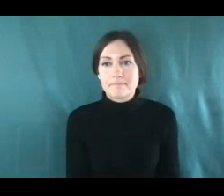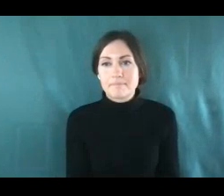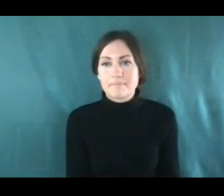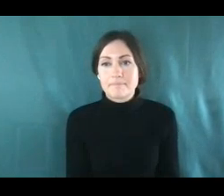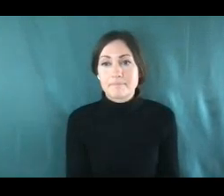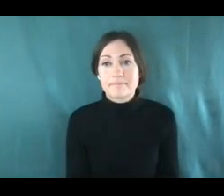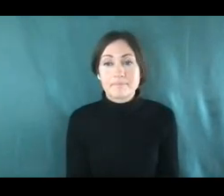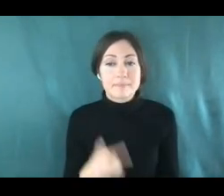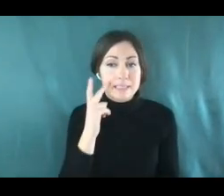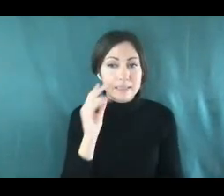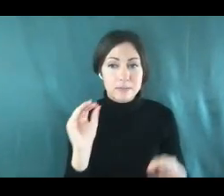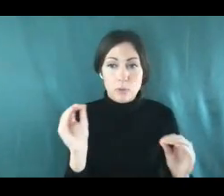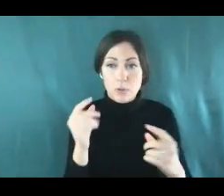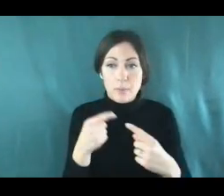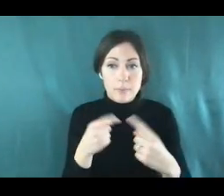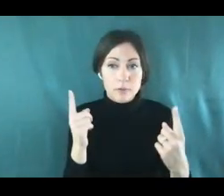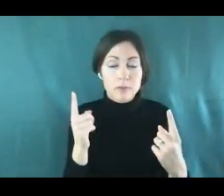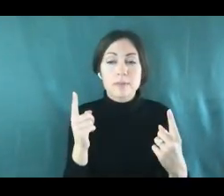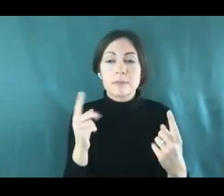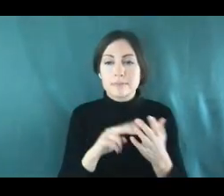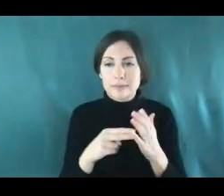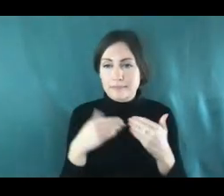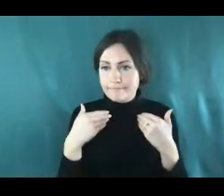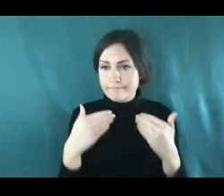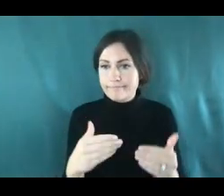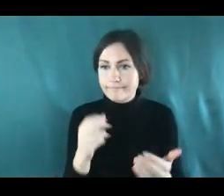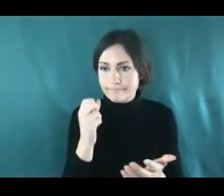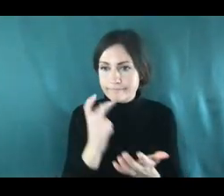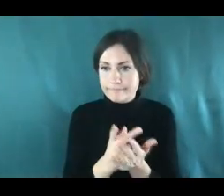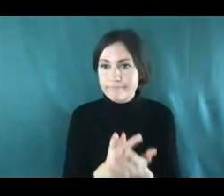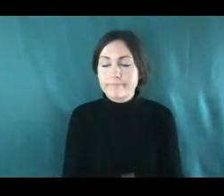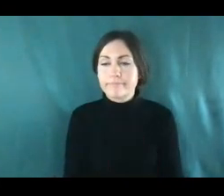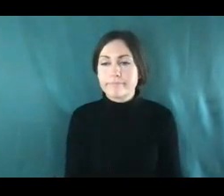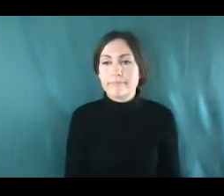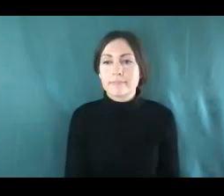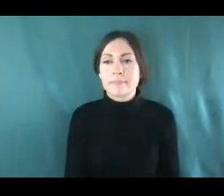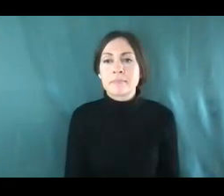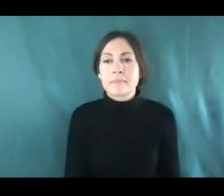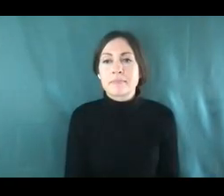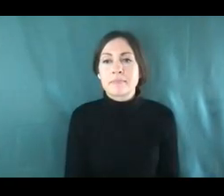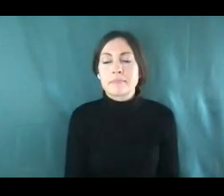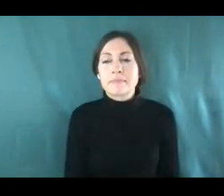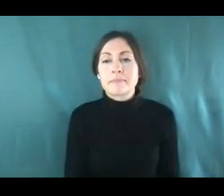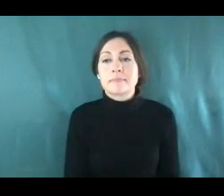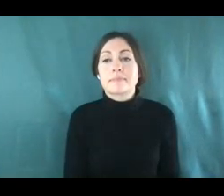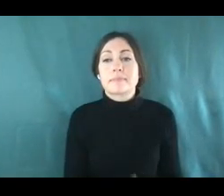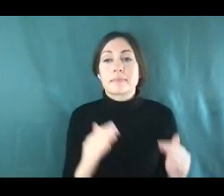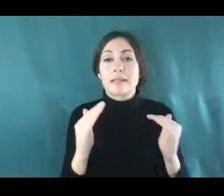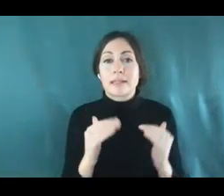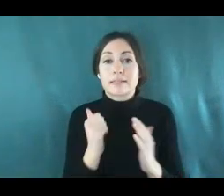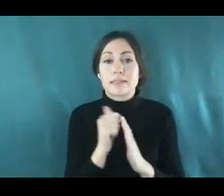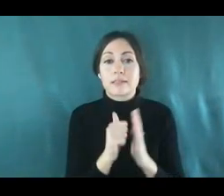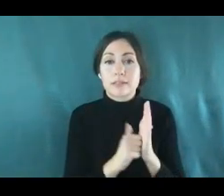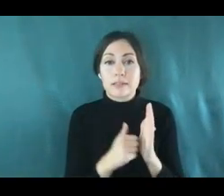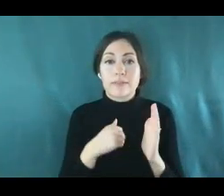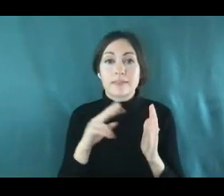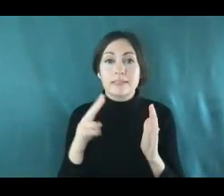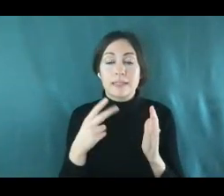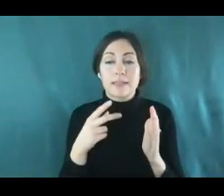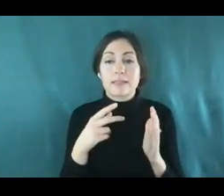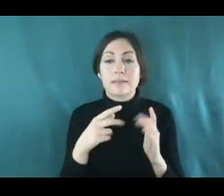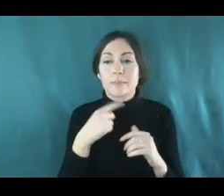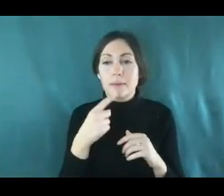Hearing and seeing no opposition, the motion carries. All right, and then for our next agenda item here, we have our second public